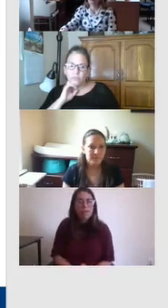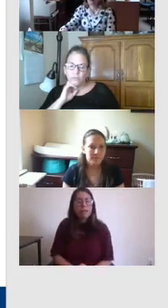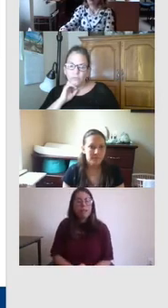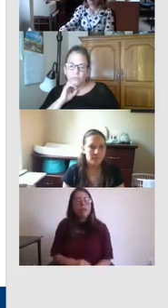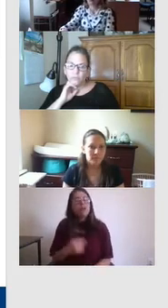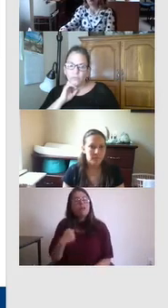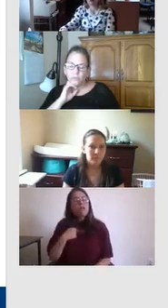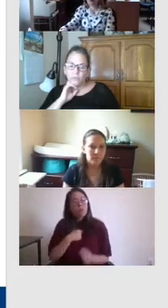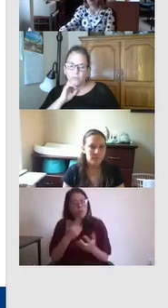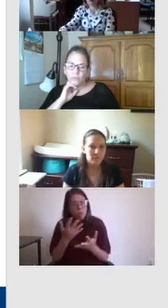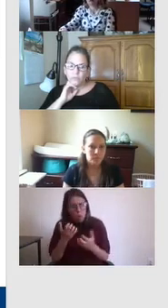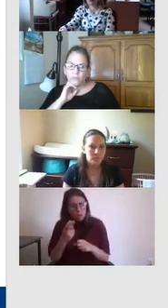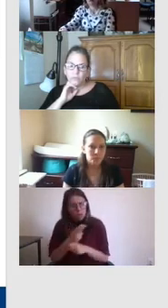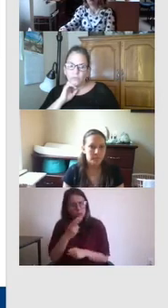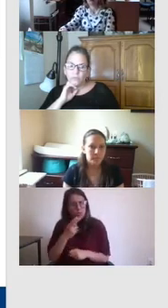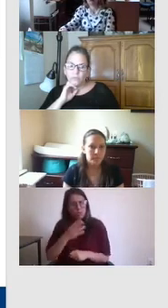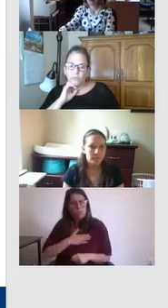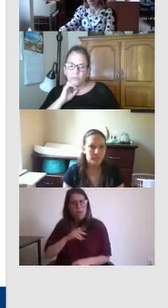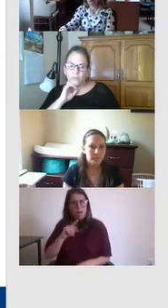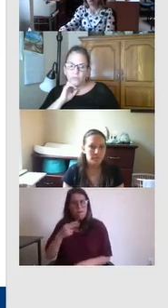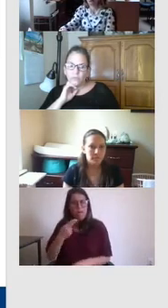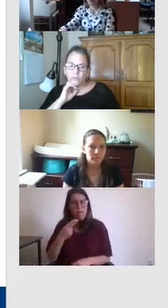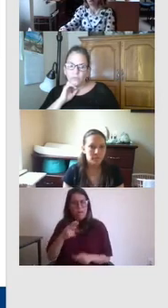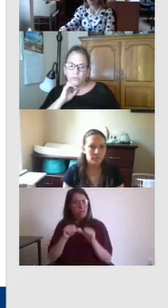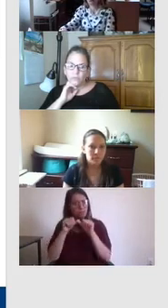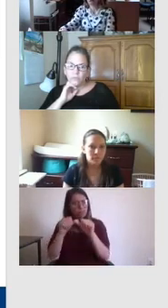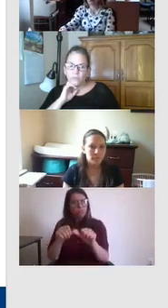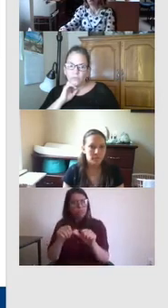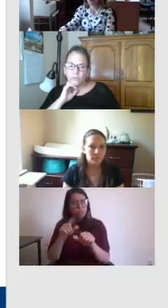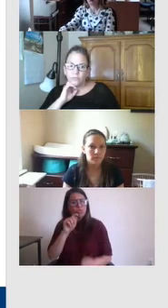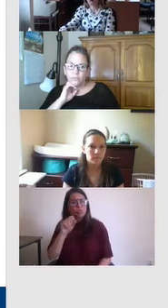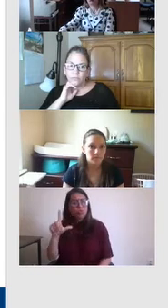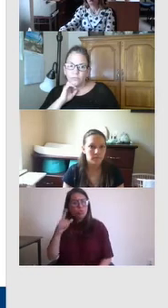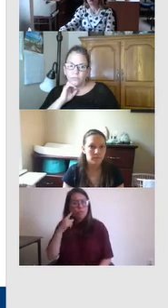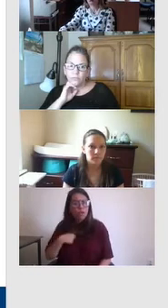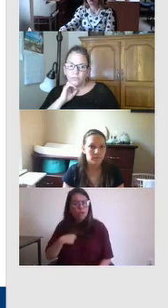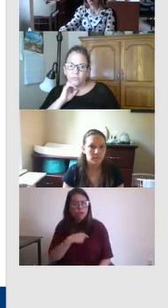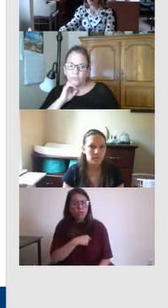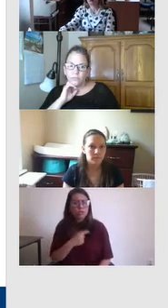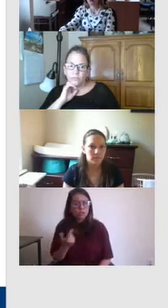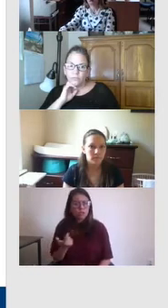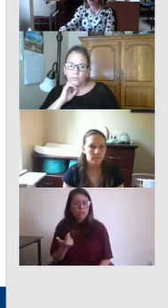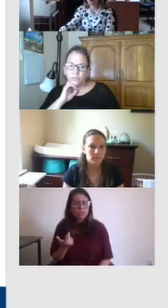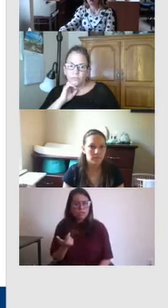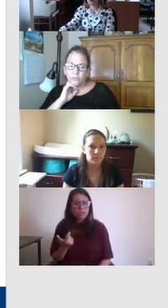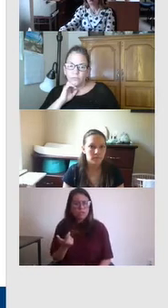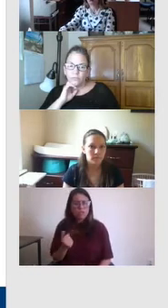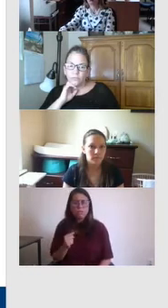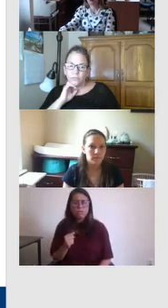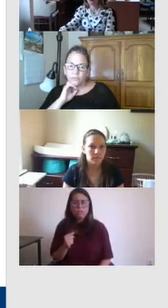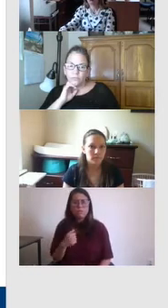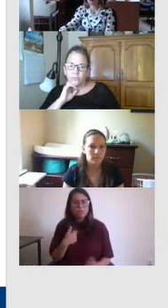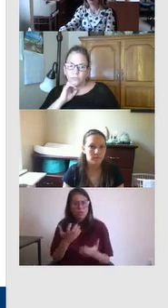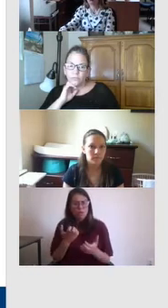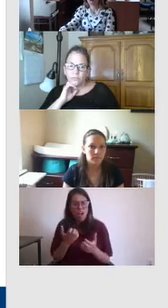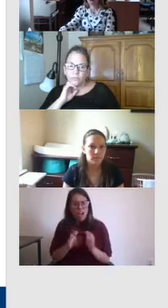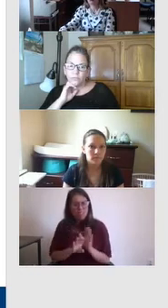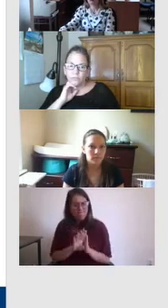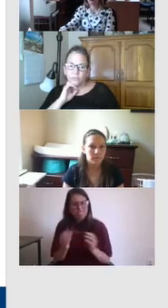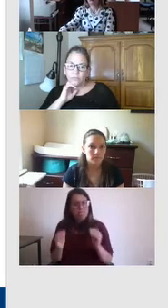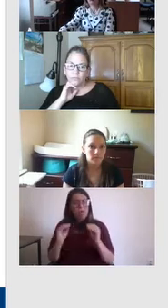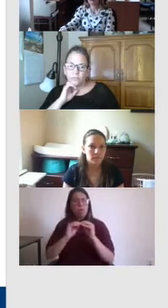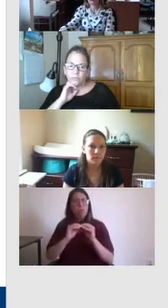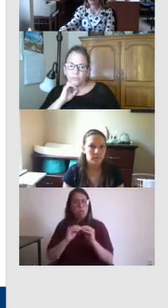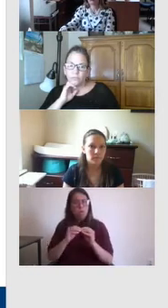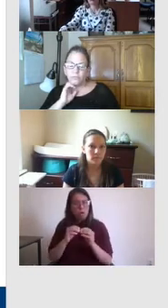and as a continuing tool and grow the use of that tool as